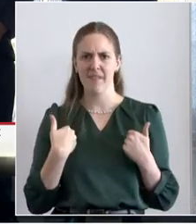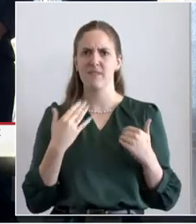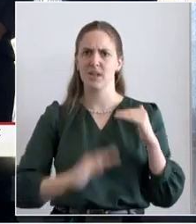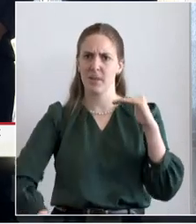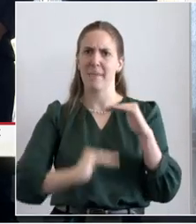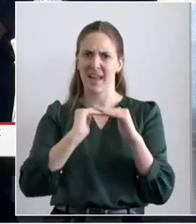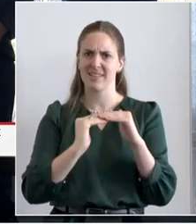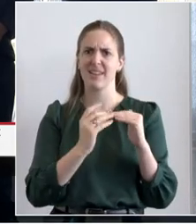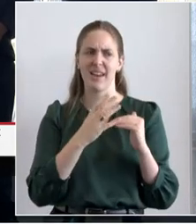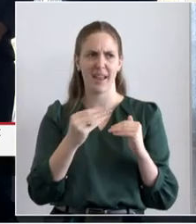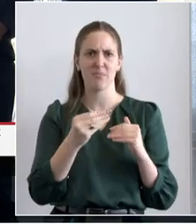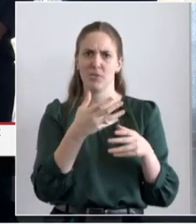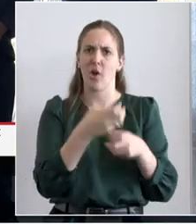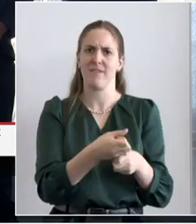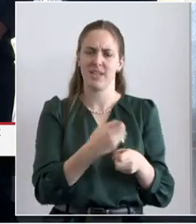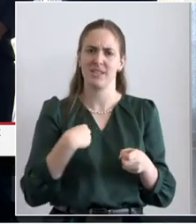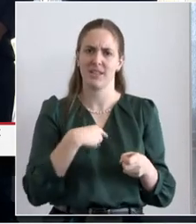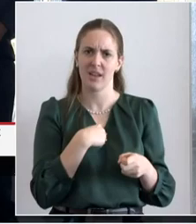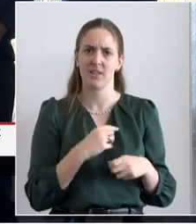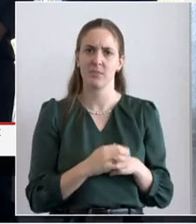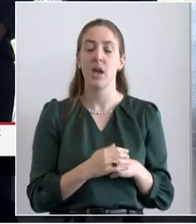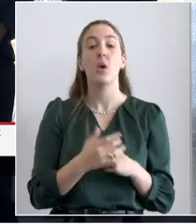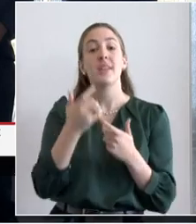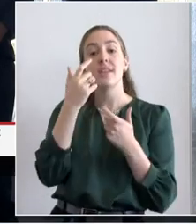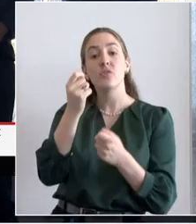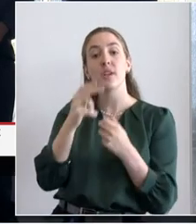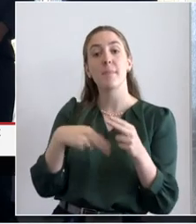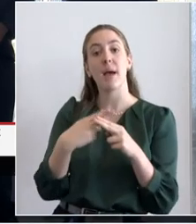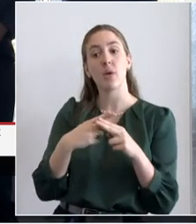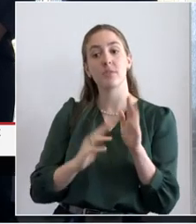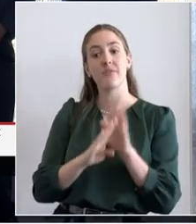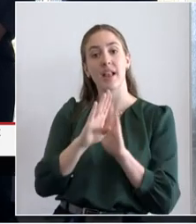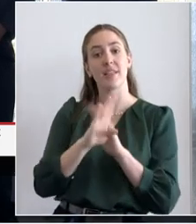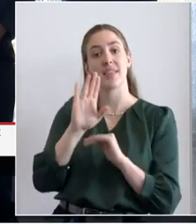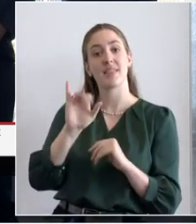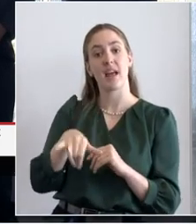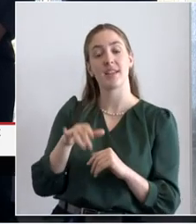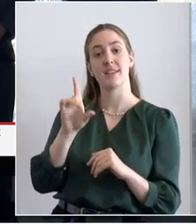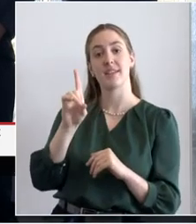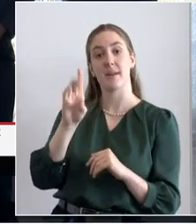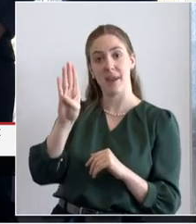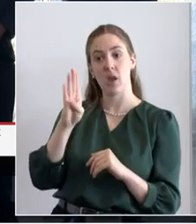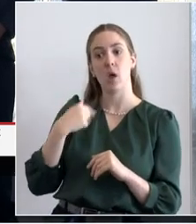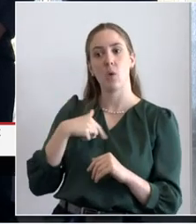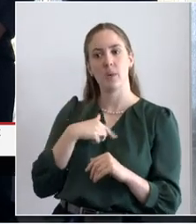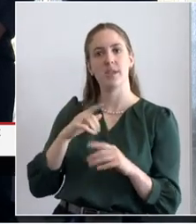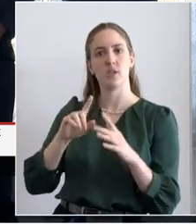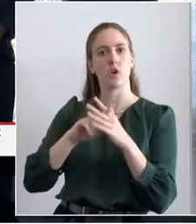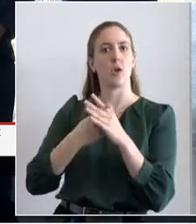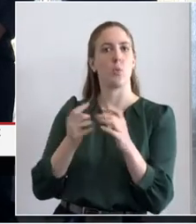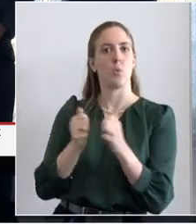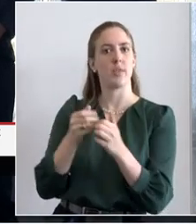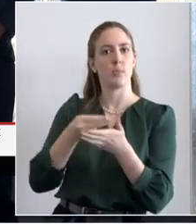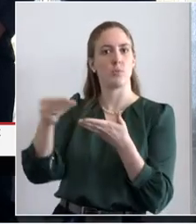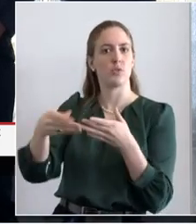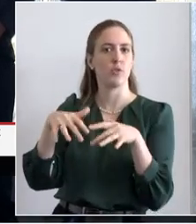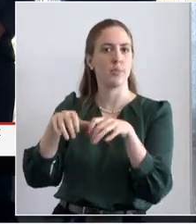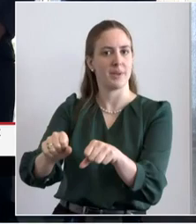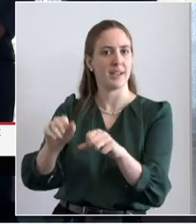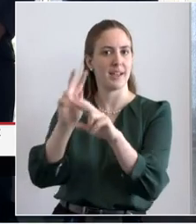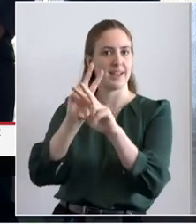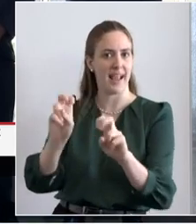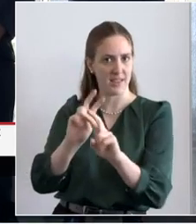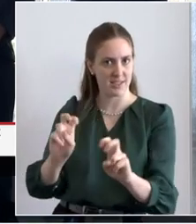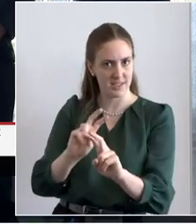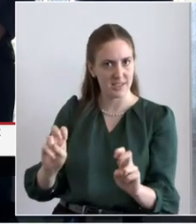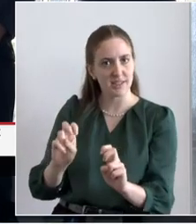what was interesting about developing the database is we did procurement analysis first with the institutions to identify what come out